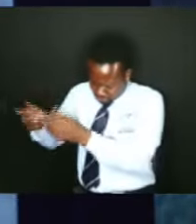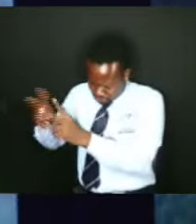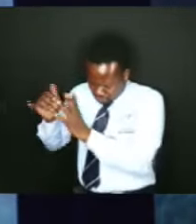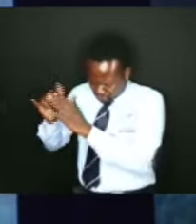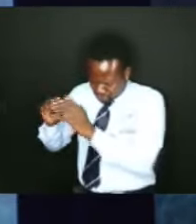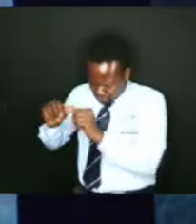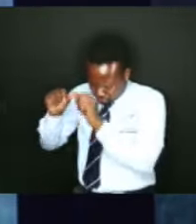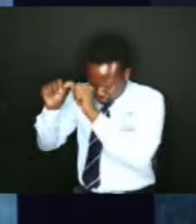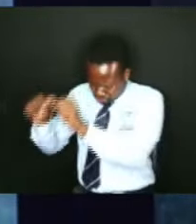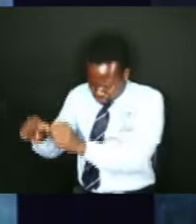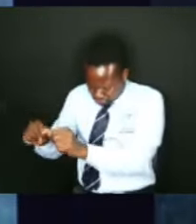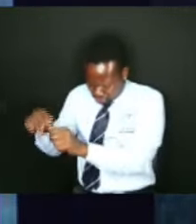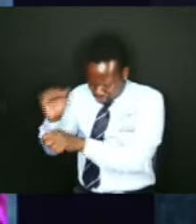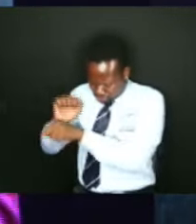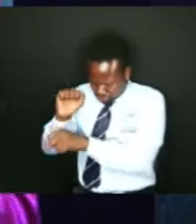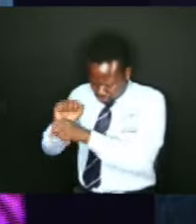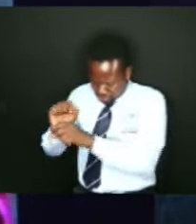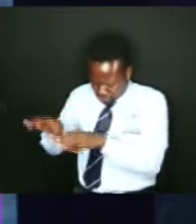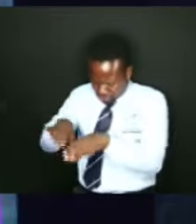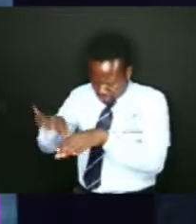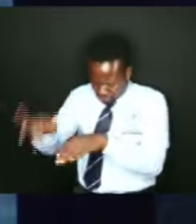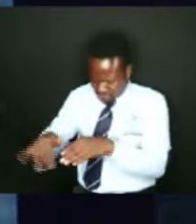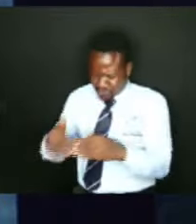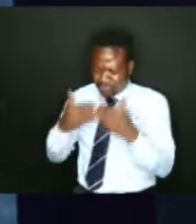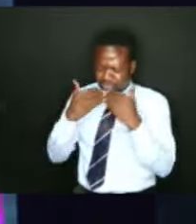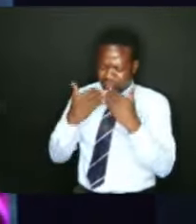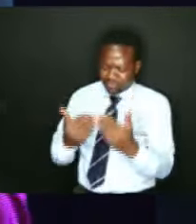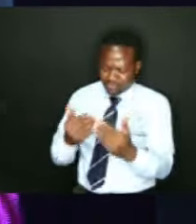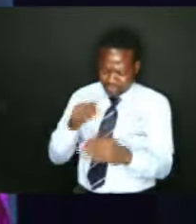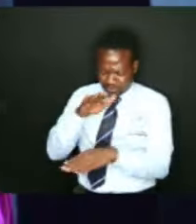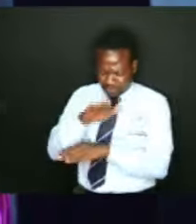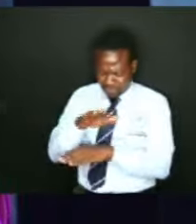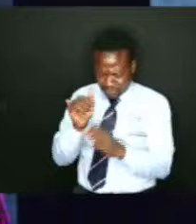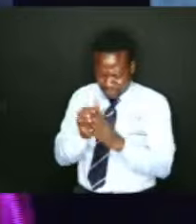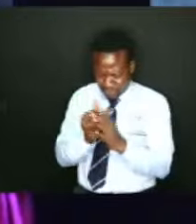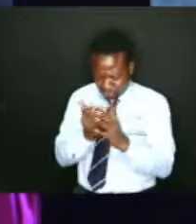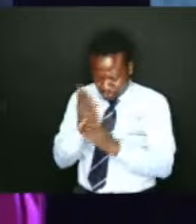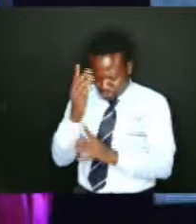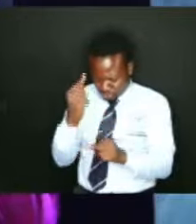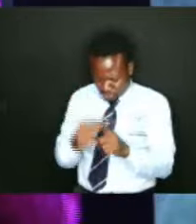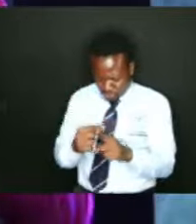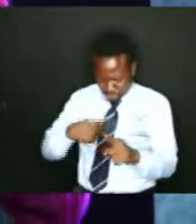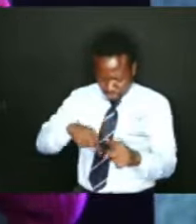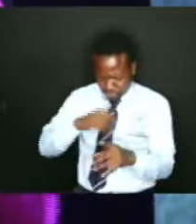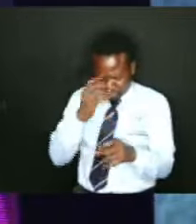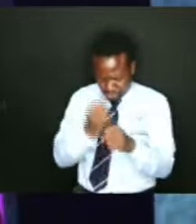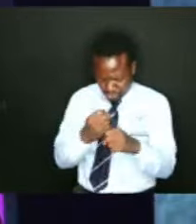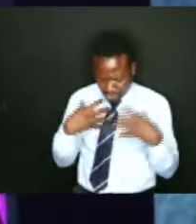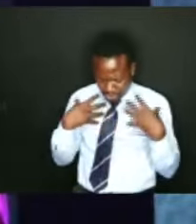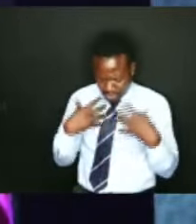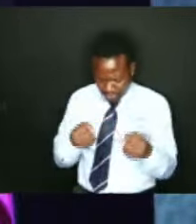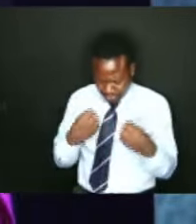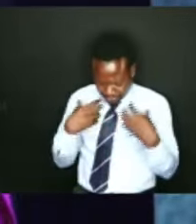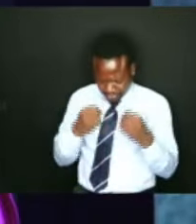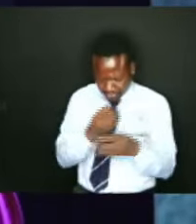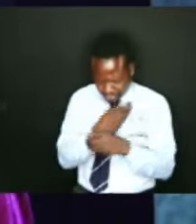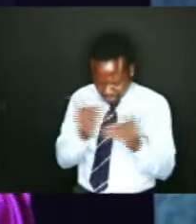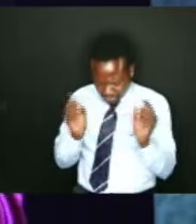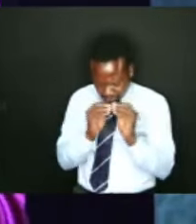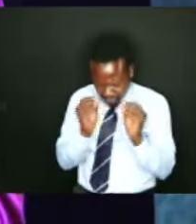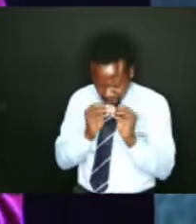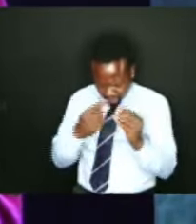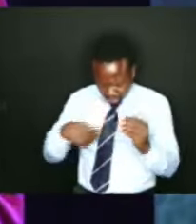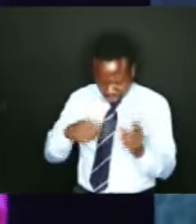able to continue with the word given unto him. Mm. We thank you tonight yes, that Lord. Through your word we have received healings and deliverance. Yes, and